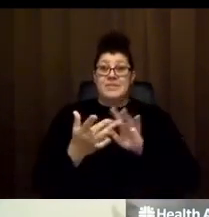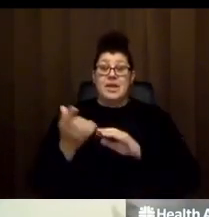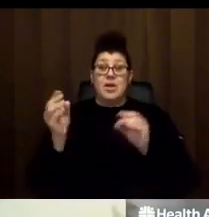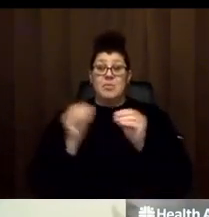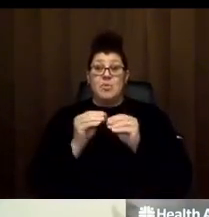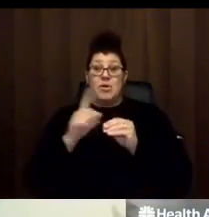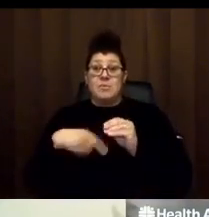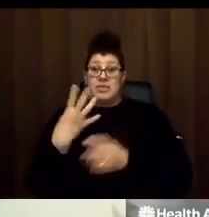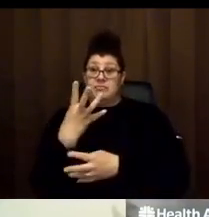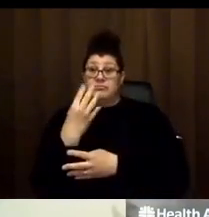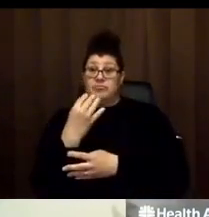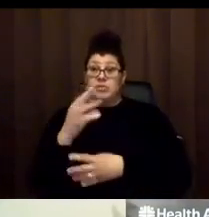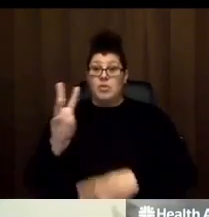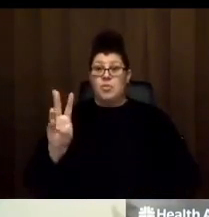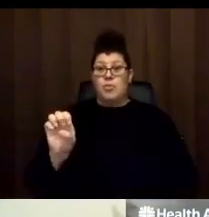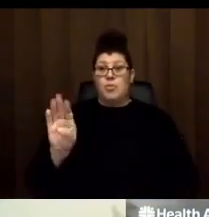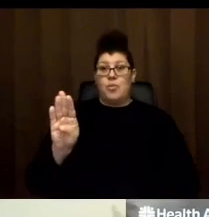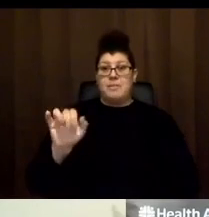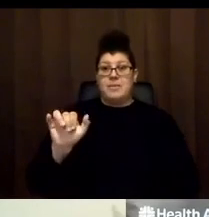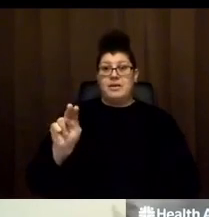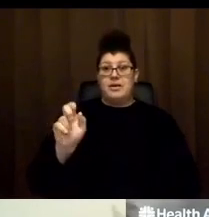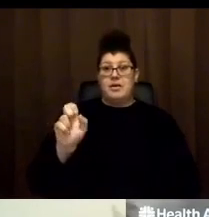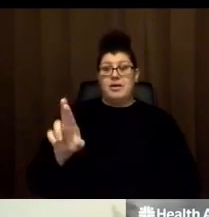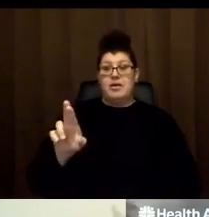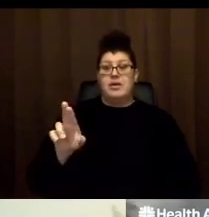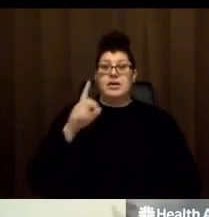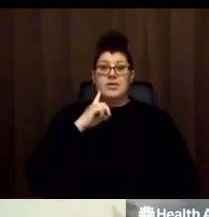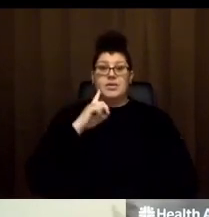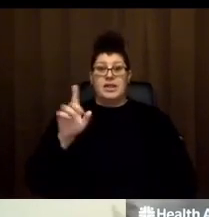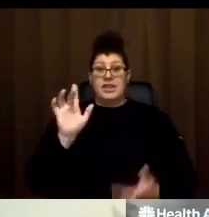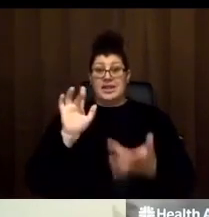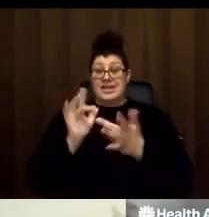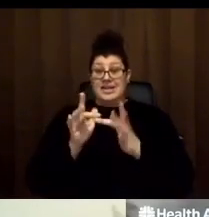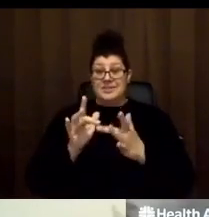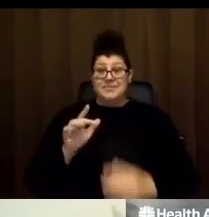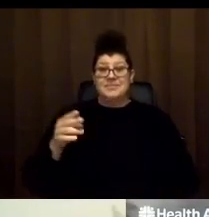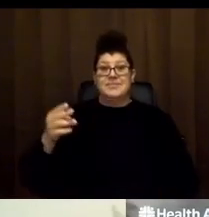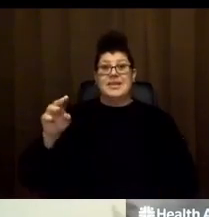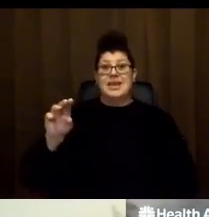at healthalliance.org, or you can go to